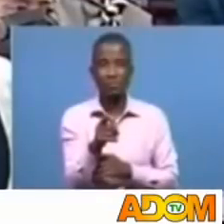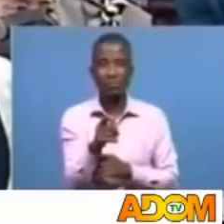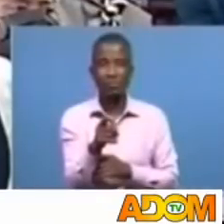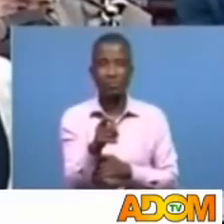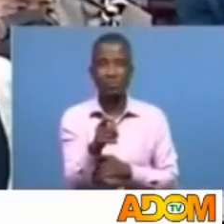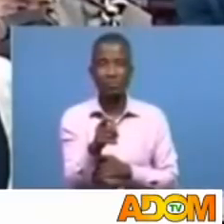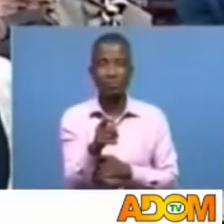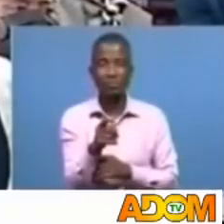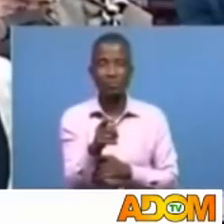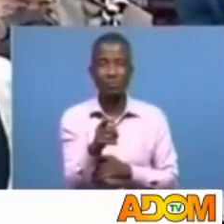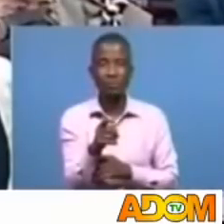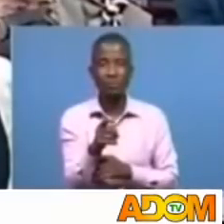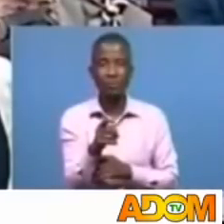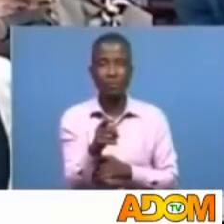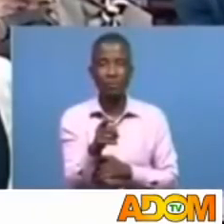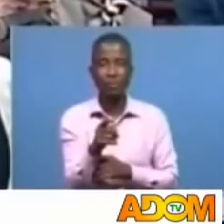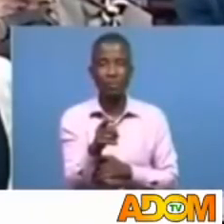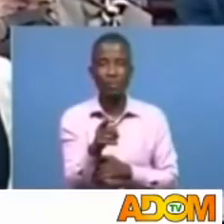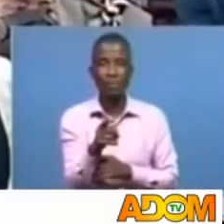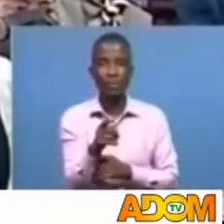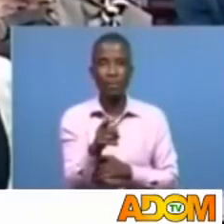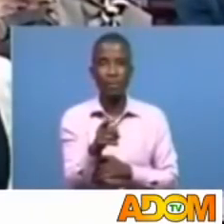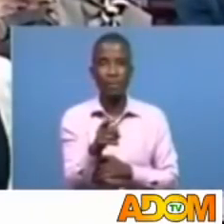her ladyship, Justice